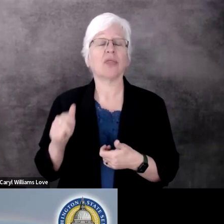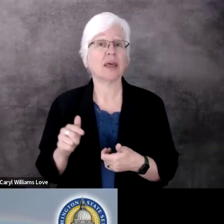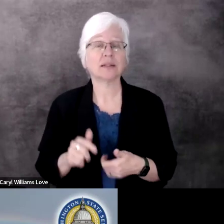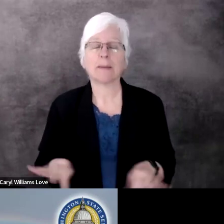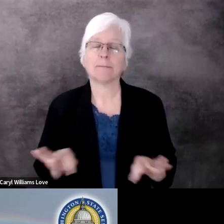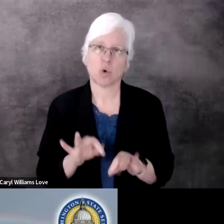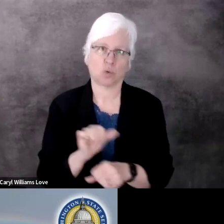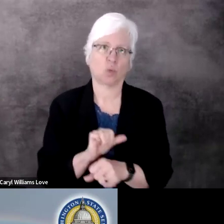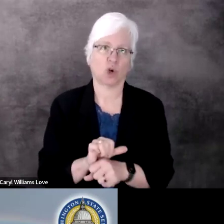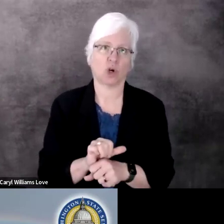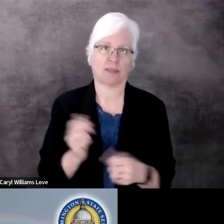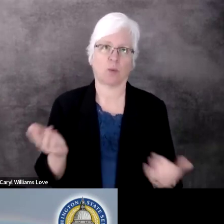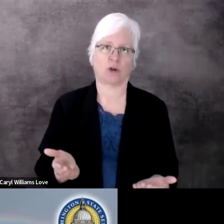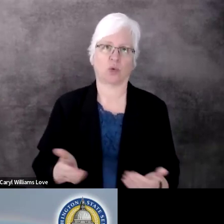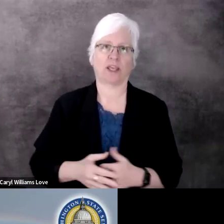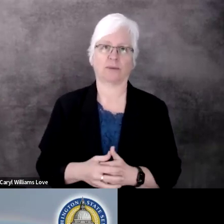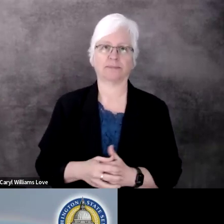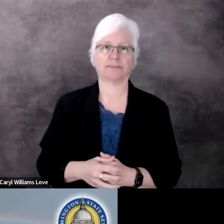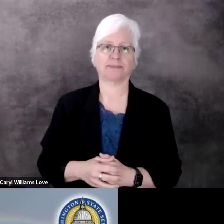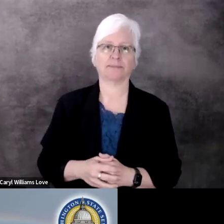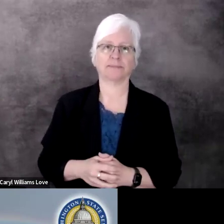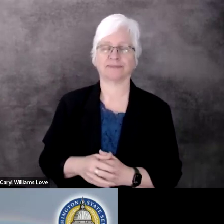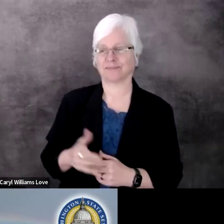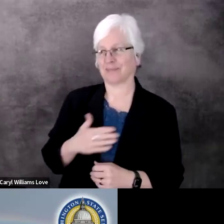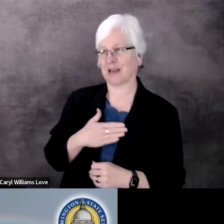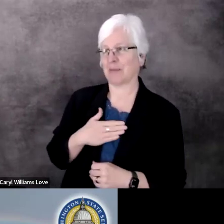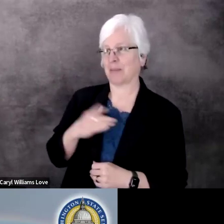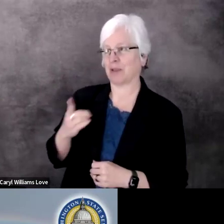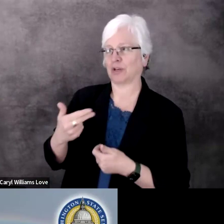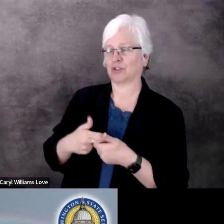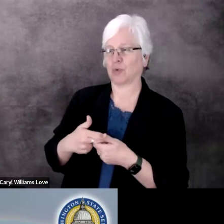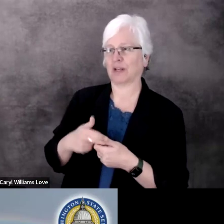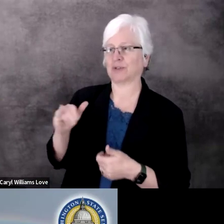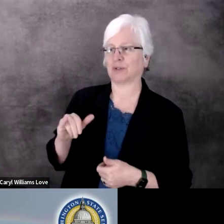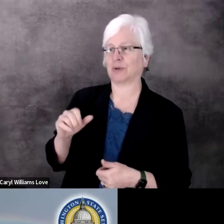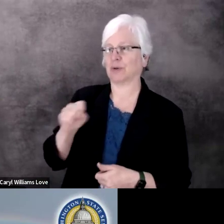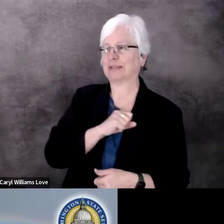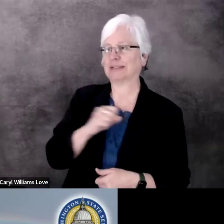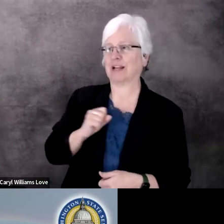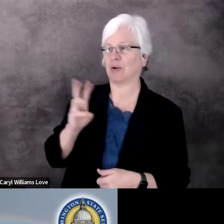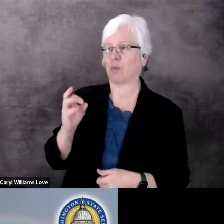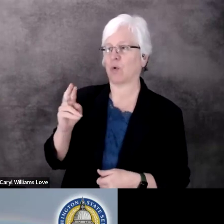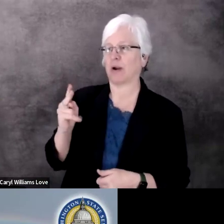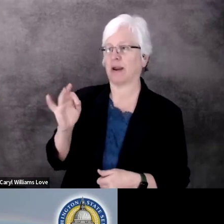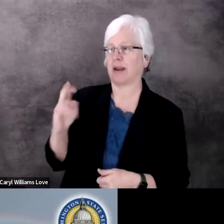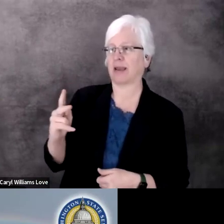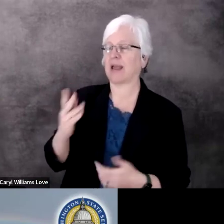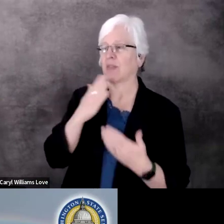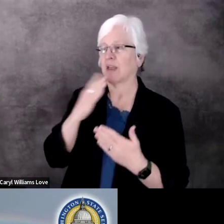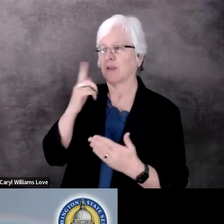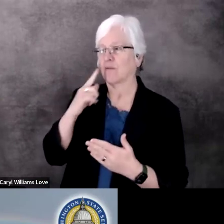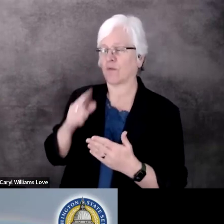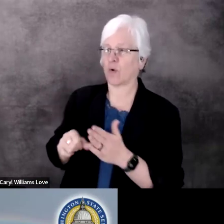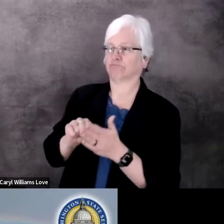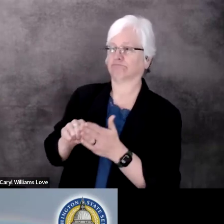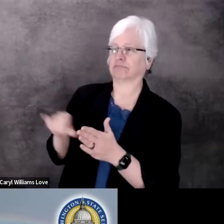doing here. Very important. Well, I'm so glad you could join us today, Senator Warnick, and thank you for echoing what Representative Orwell shared. Betsy just